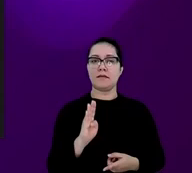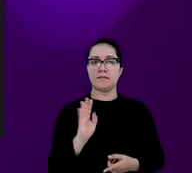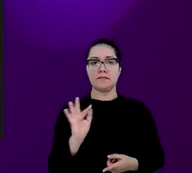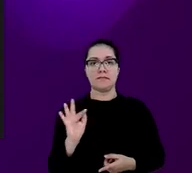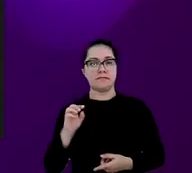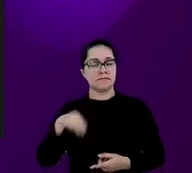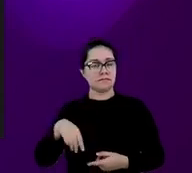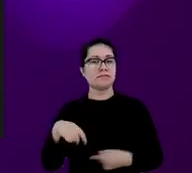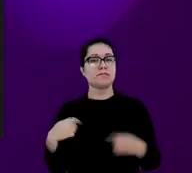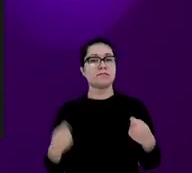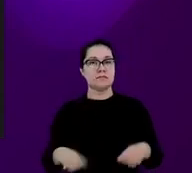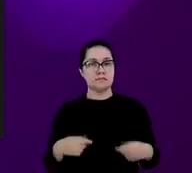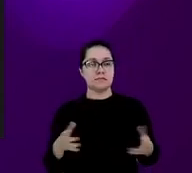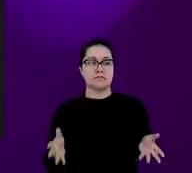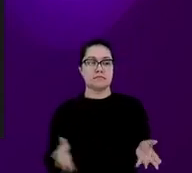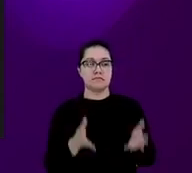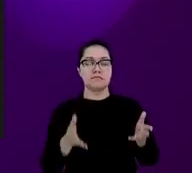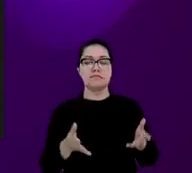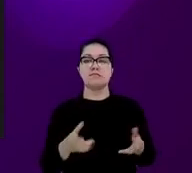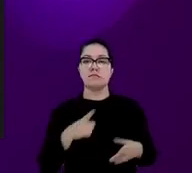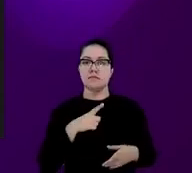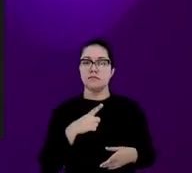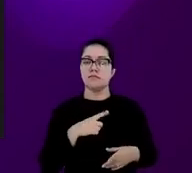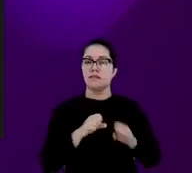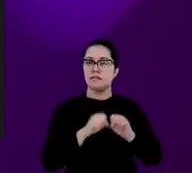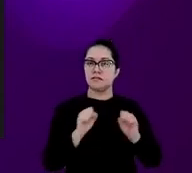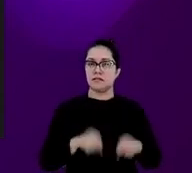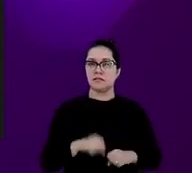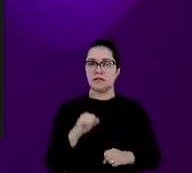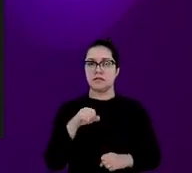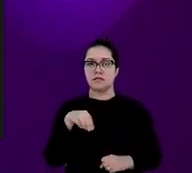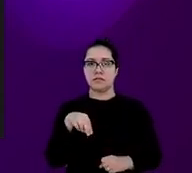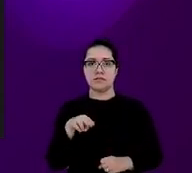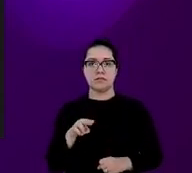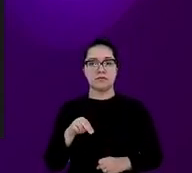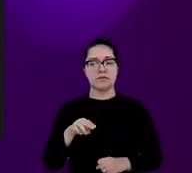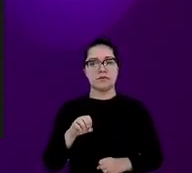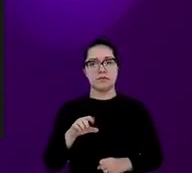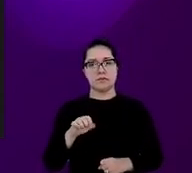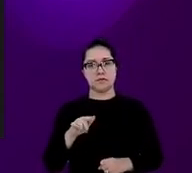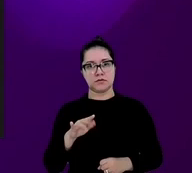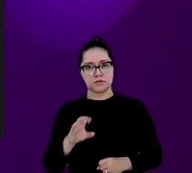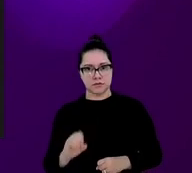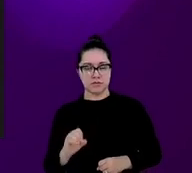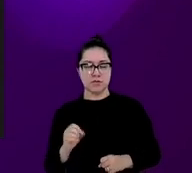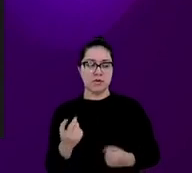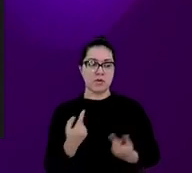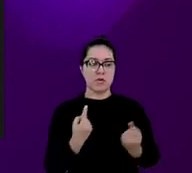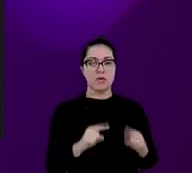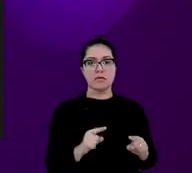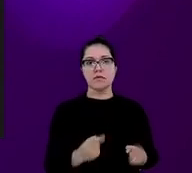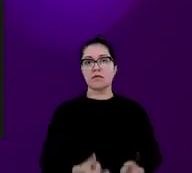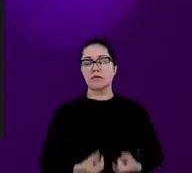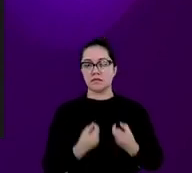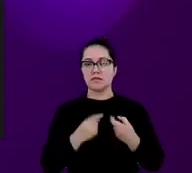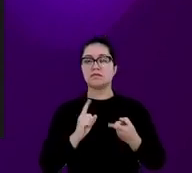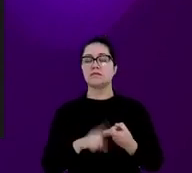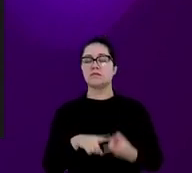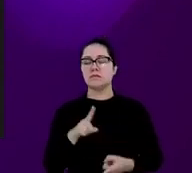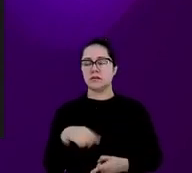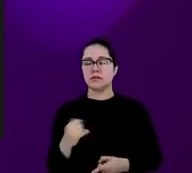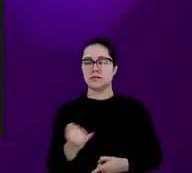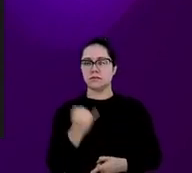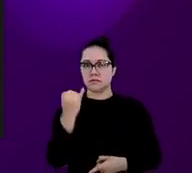that the immune response against cancer is very, very important. So I would not completely discount